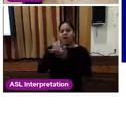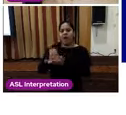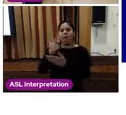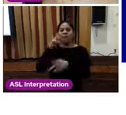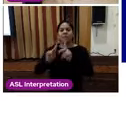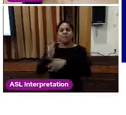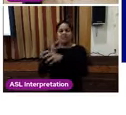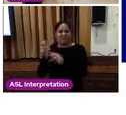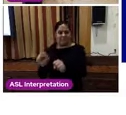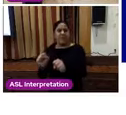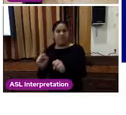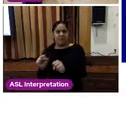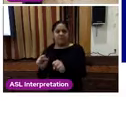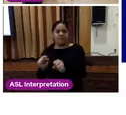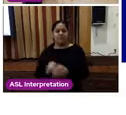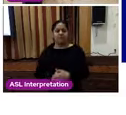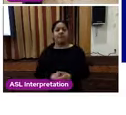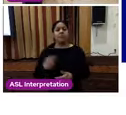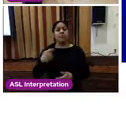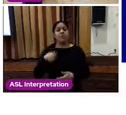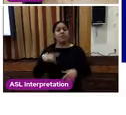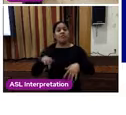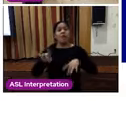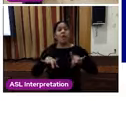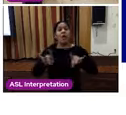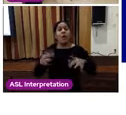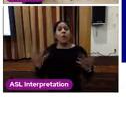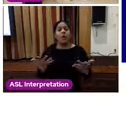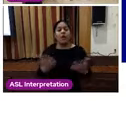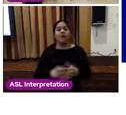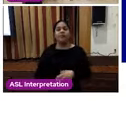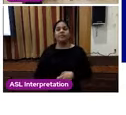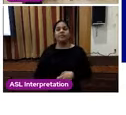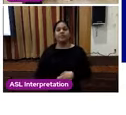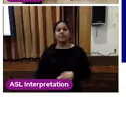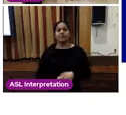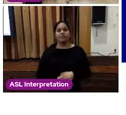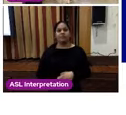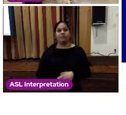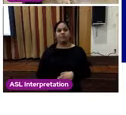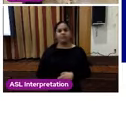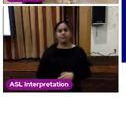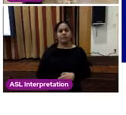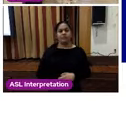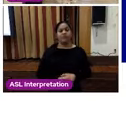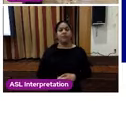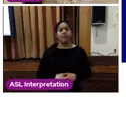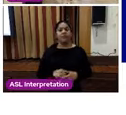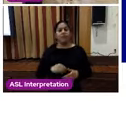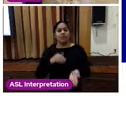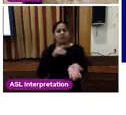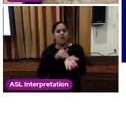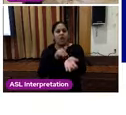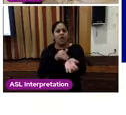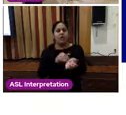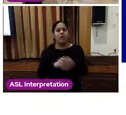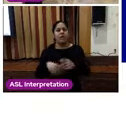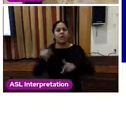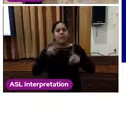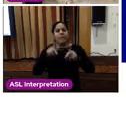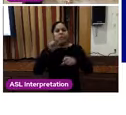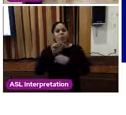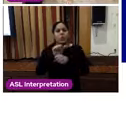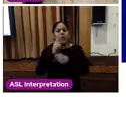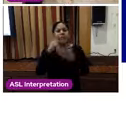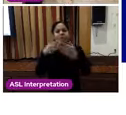is that when we did that, doctors and public health officials started studying the data, and they said, look